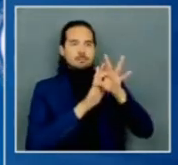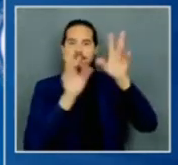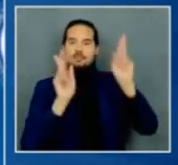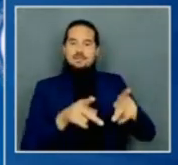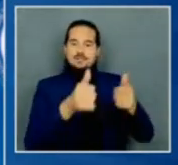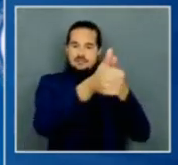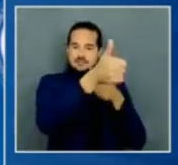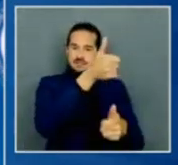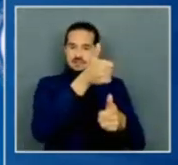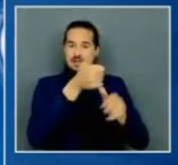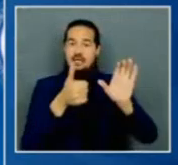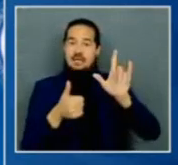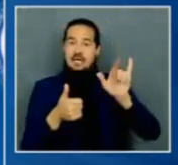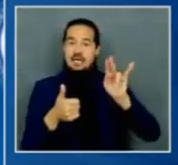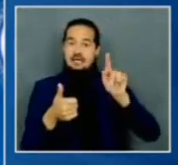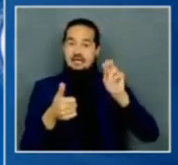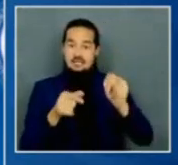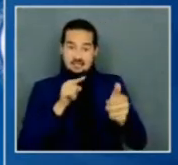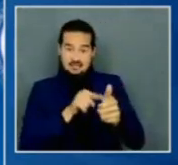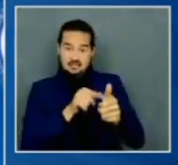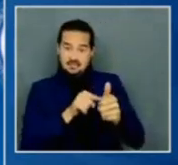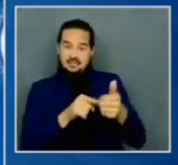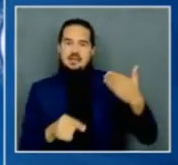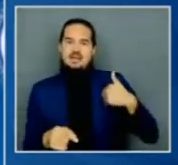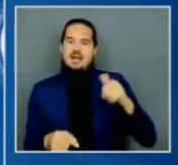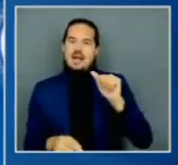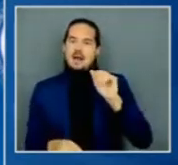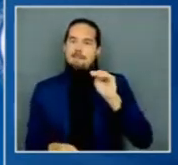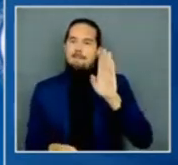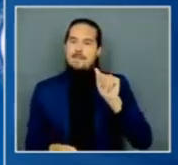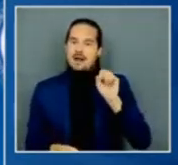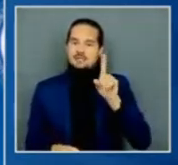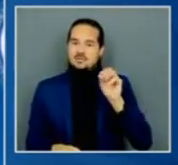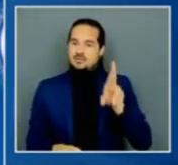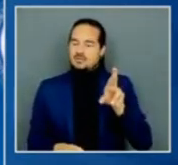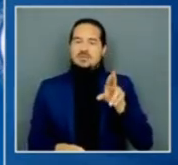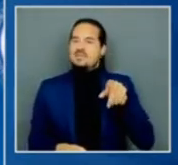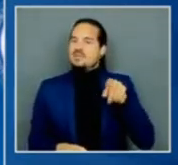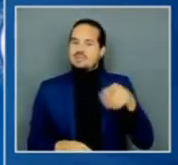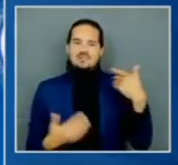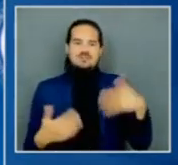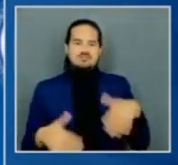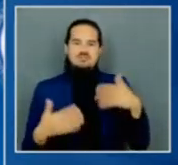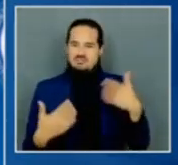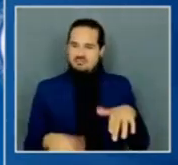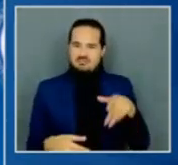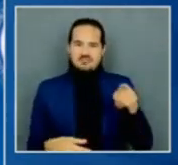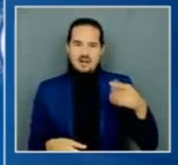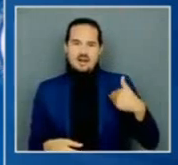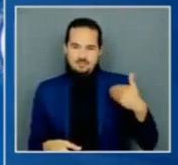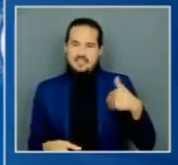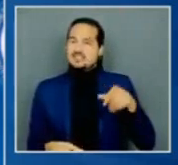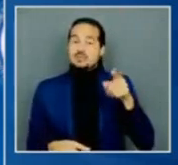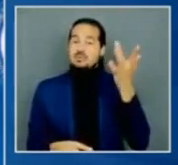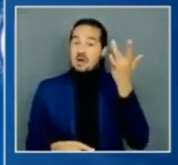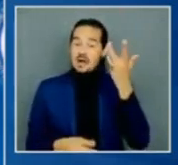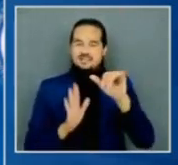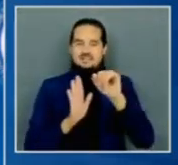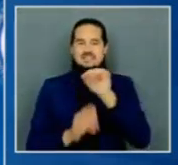appointee of President Clinton, named to be an ambassador, attacked and denied a vote in the Senate because he was